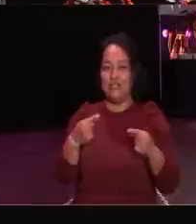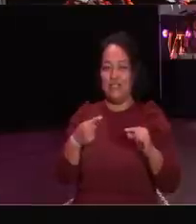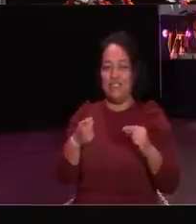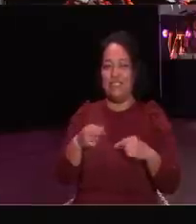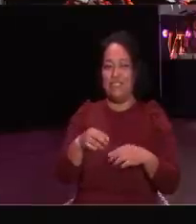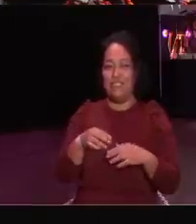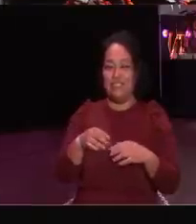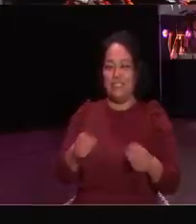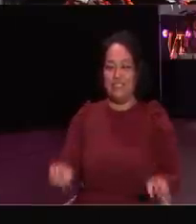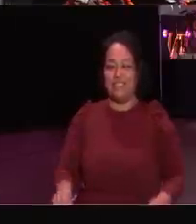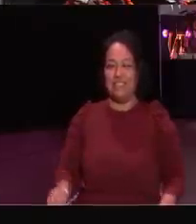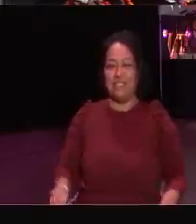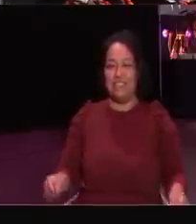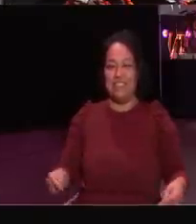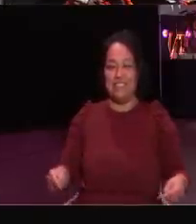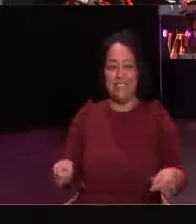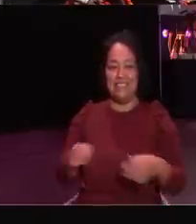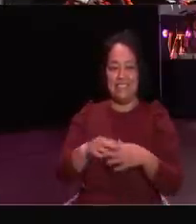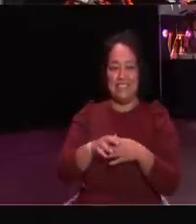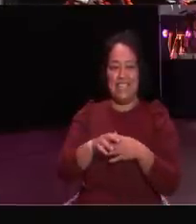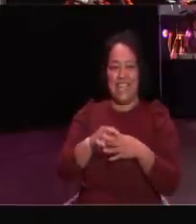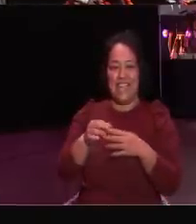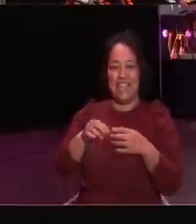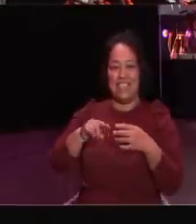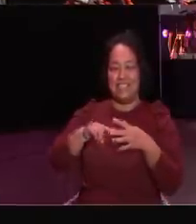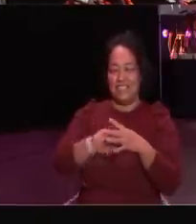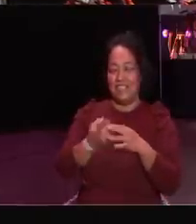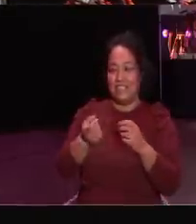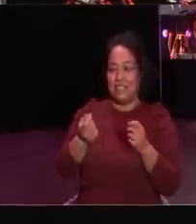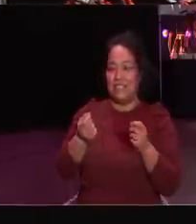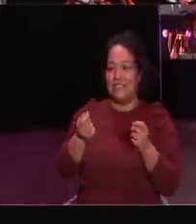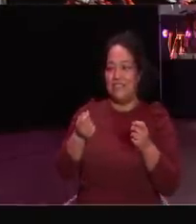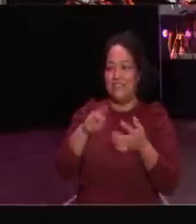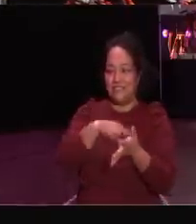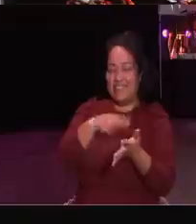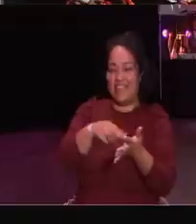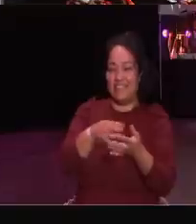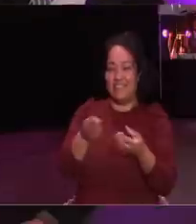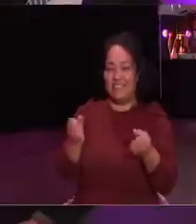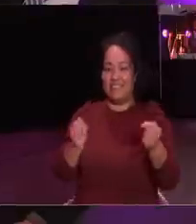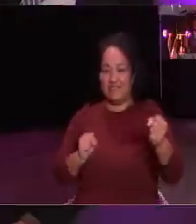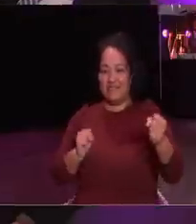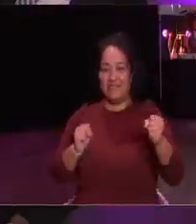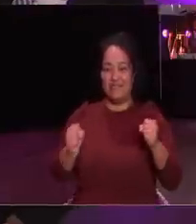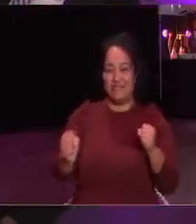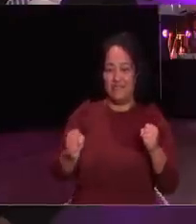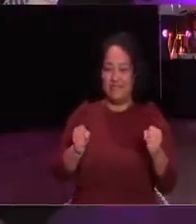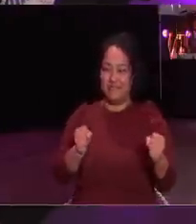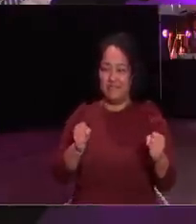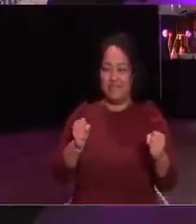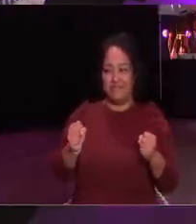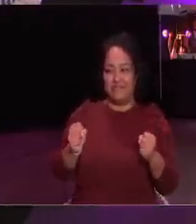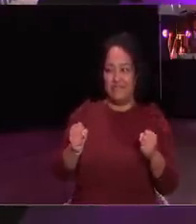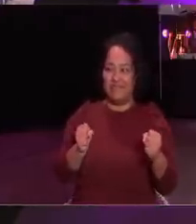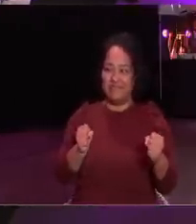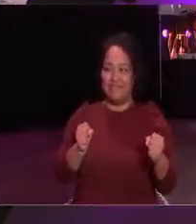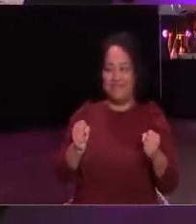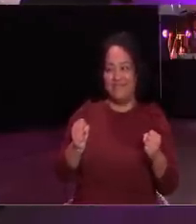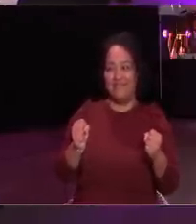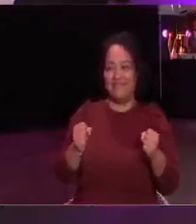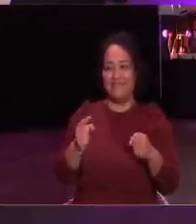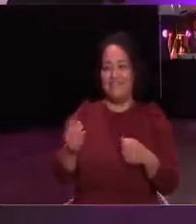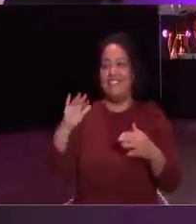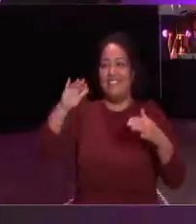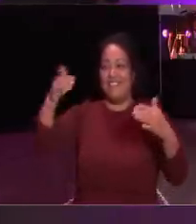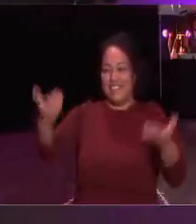manera. I decided to dance in this way. E invito a todos los de la vieja guardia. And I invite all of the old timers. Que no dejen de alabar a